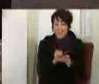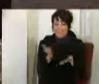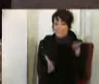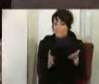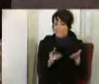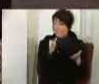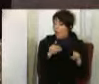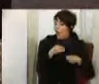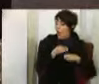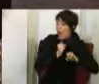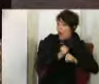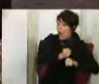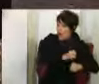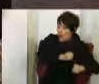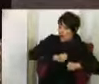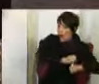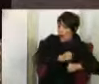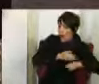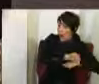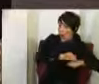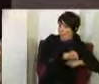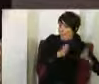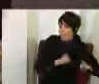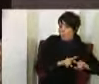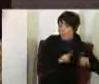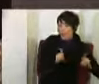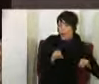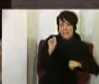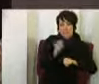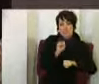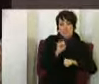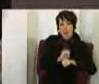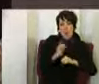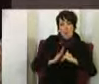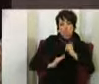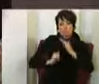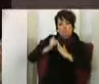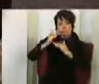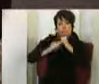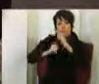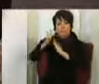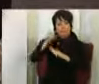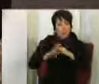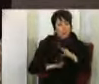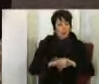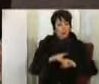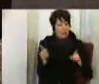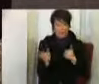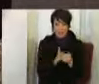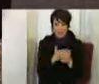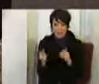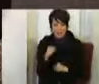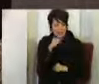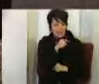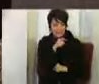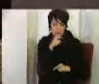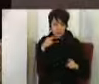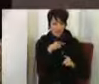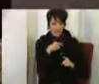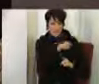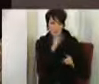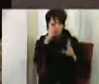don't know exactly what he did for a living, but what we do know is that Joseph was pretty well respected in his community